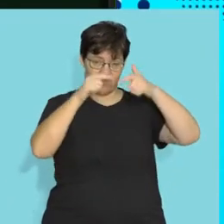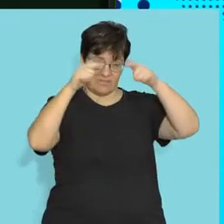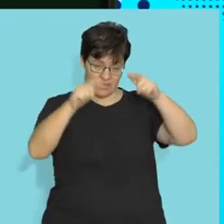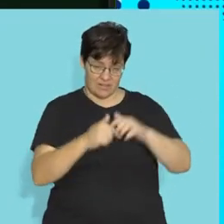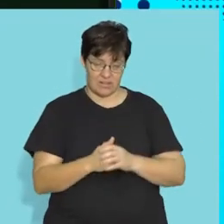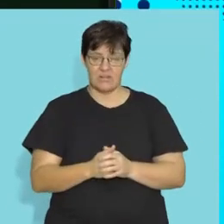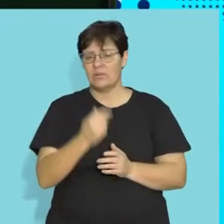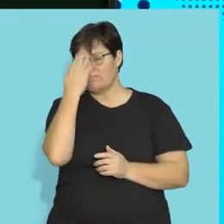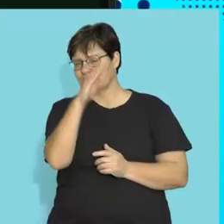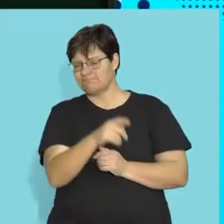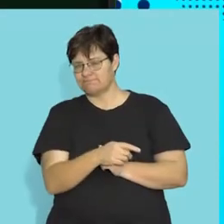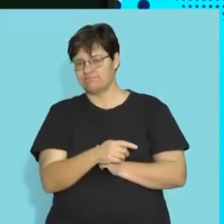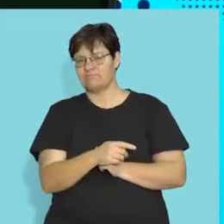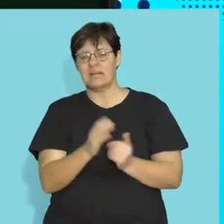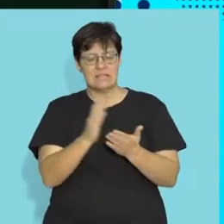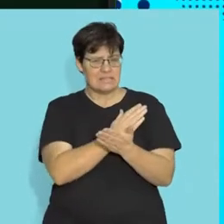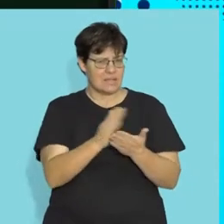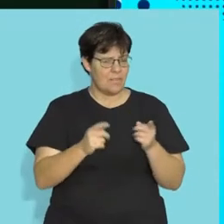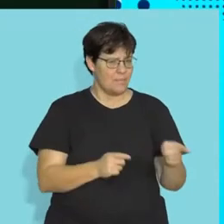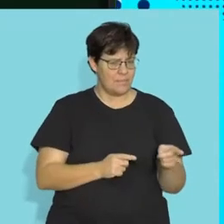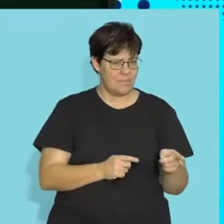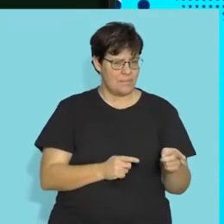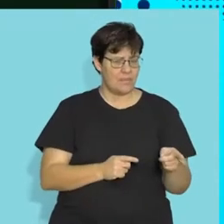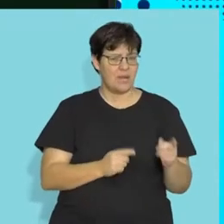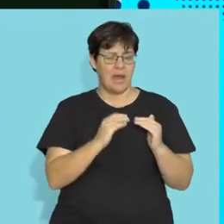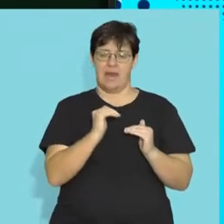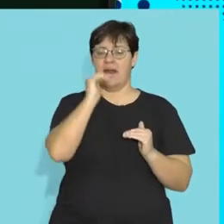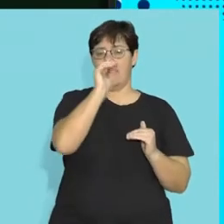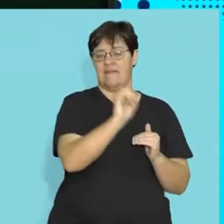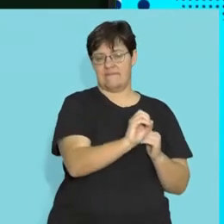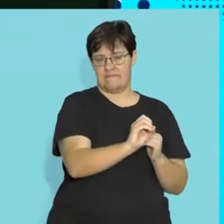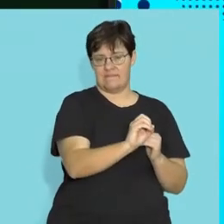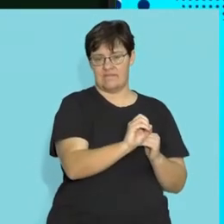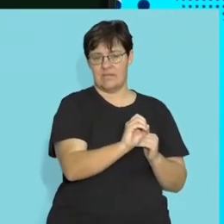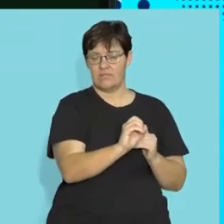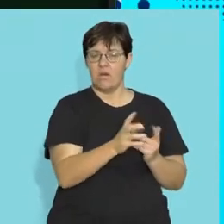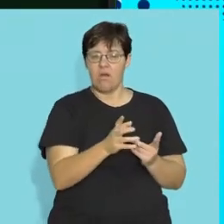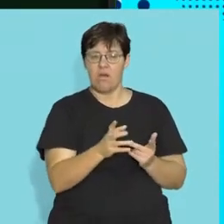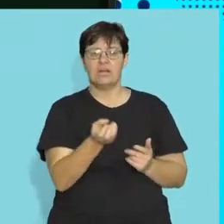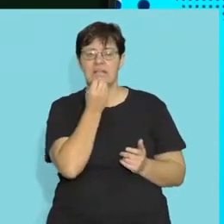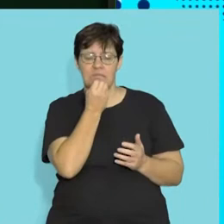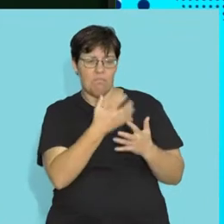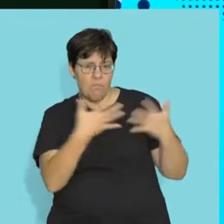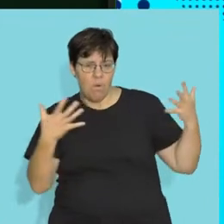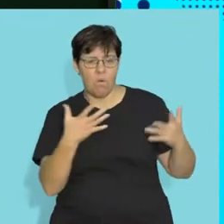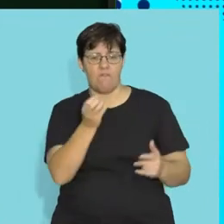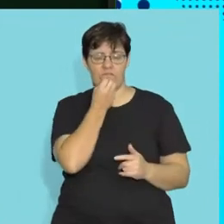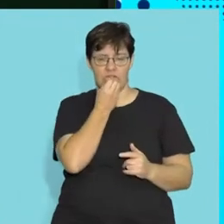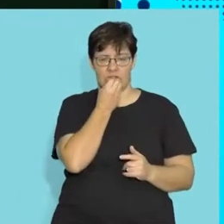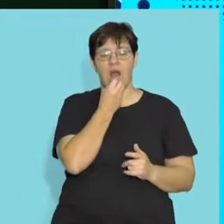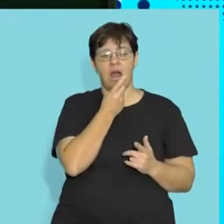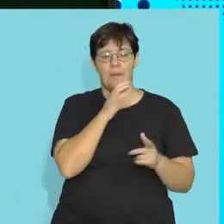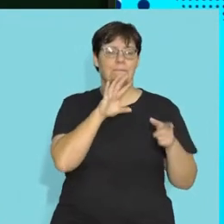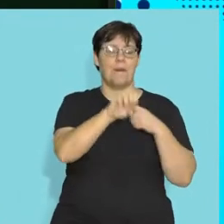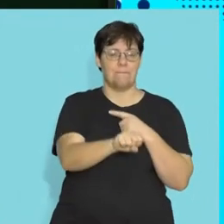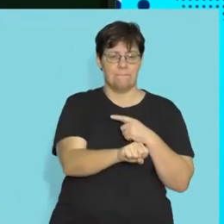levels, we will note that there are some individuals or some species that are higher up that need to consume larger volumes of food